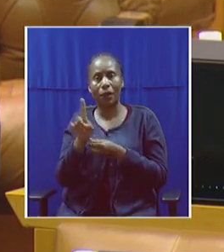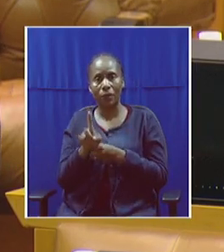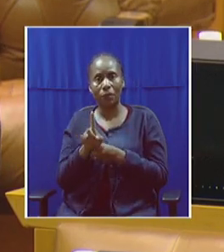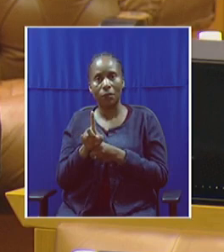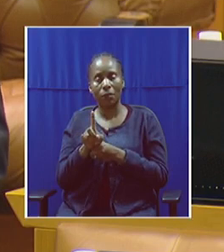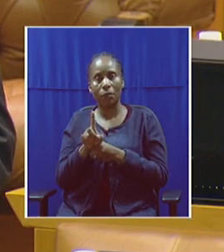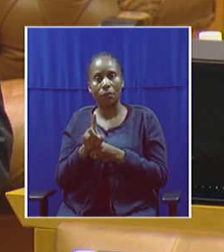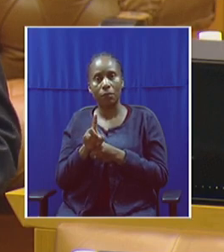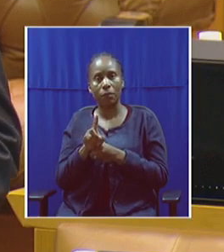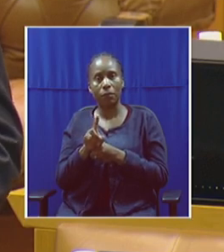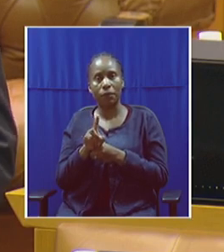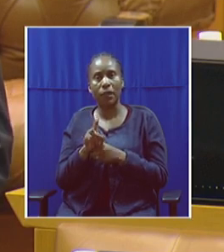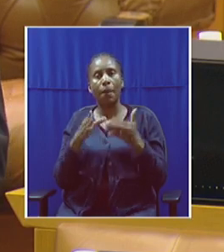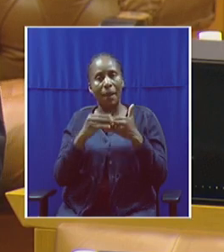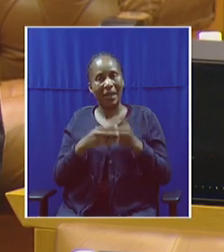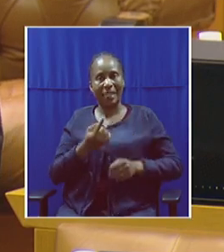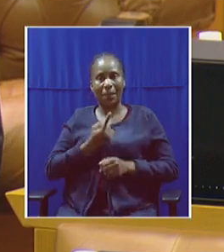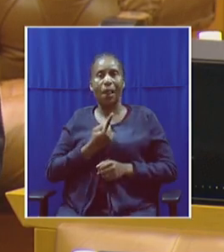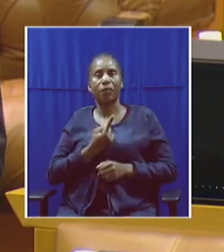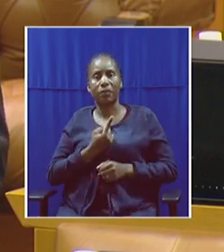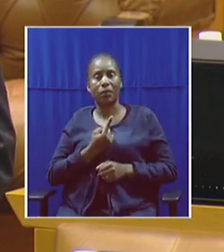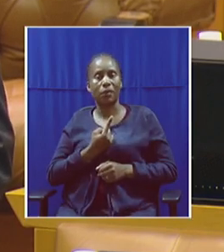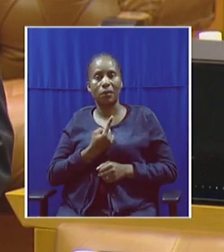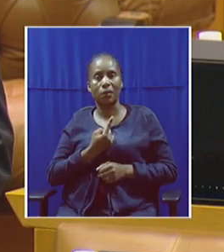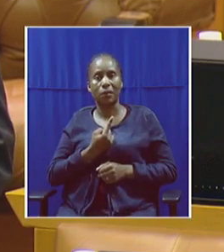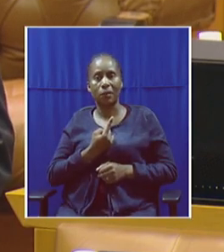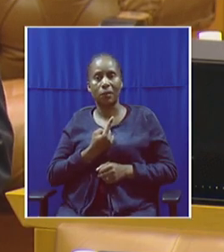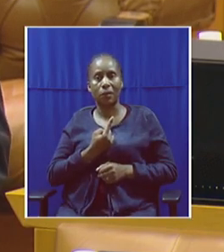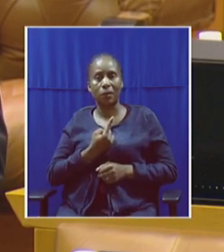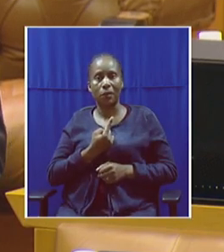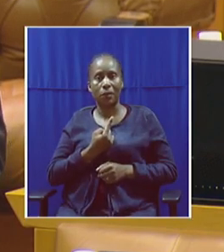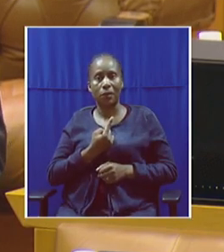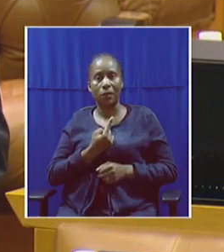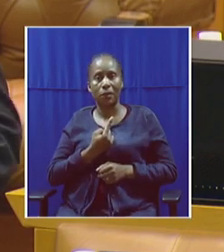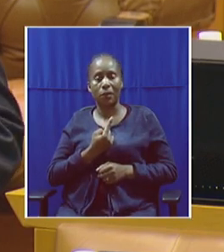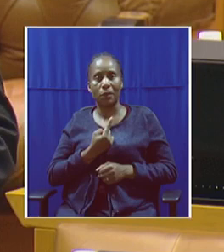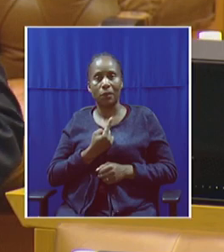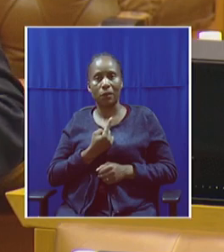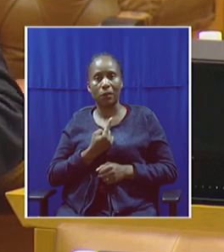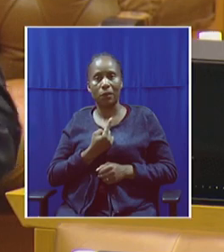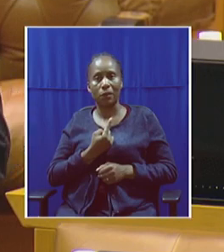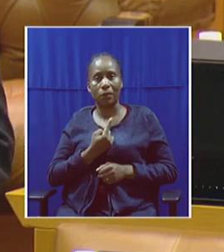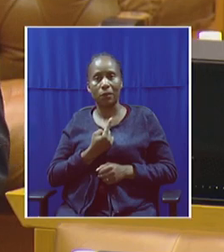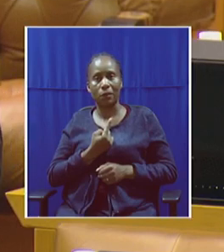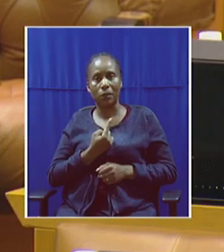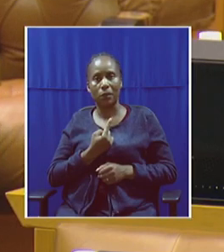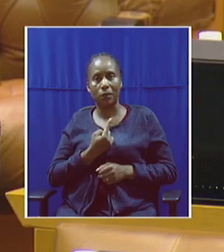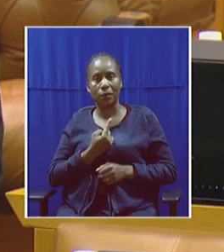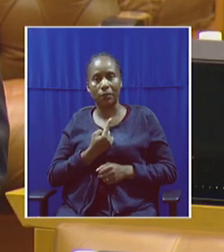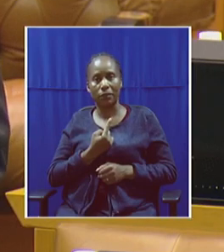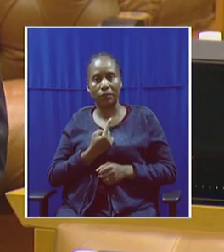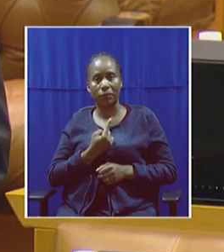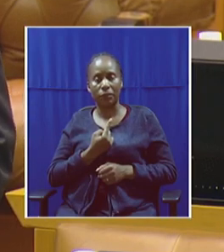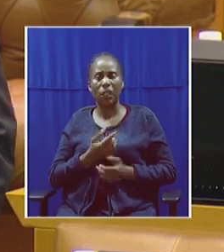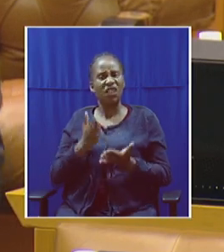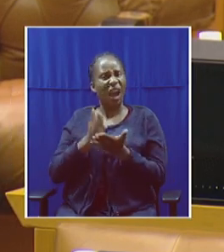the the members themselves not taking serious the period of making making sure that